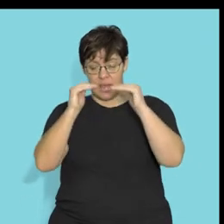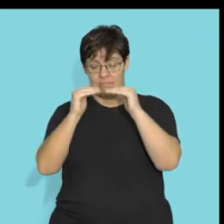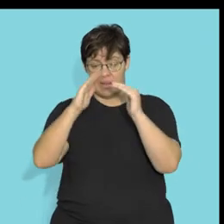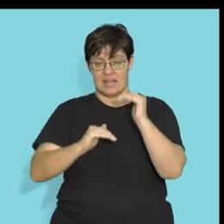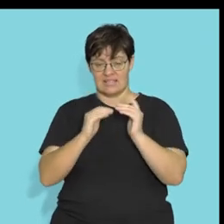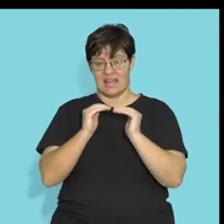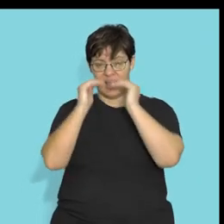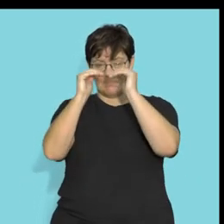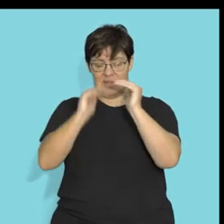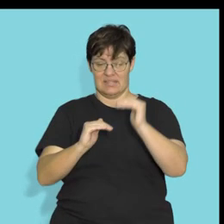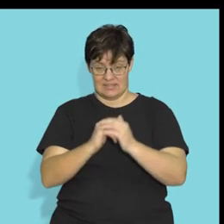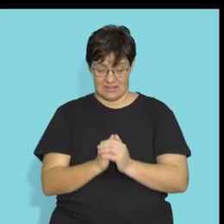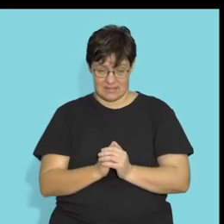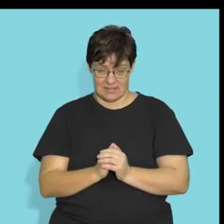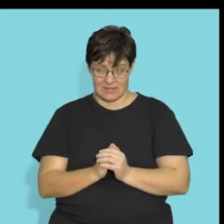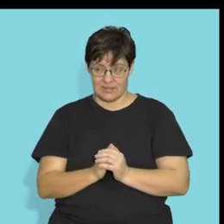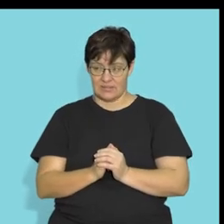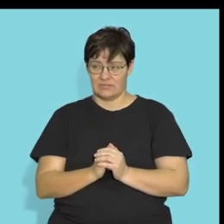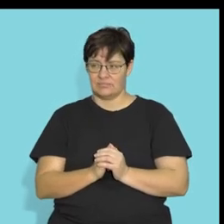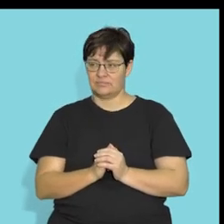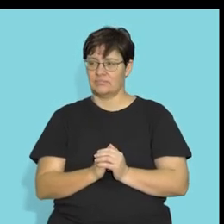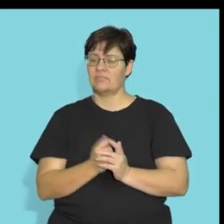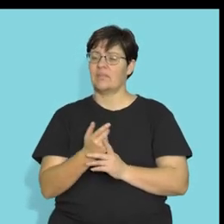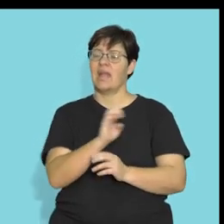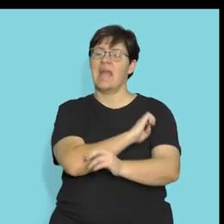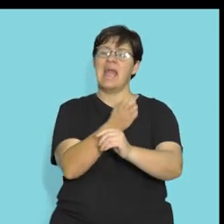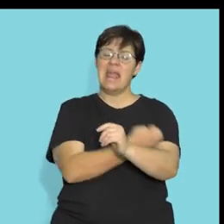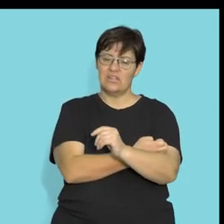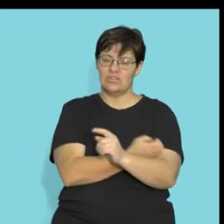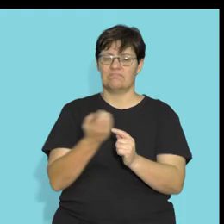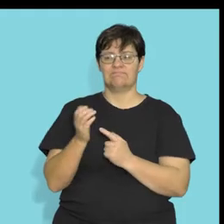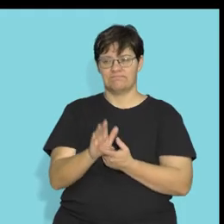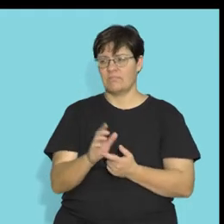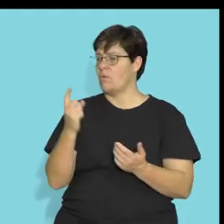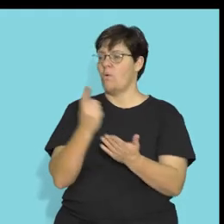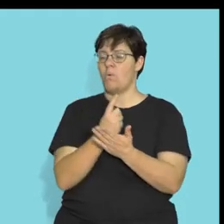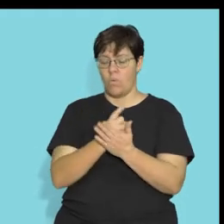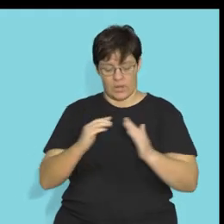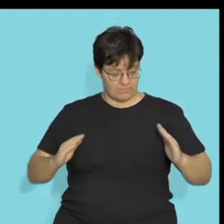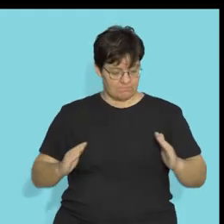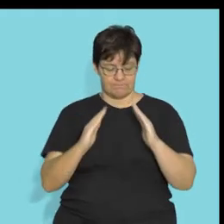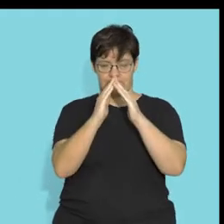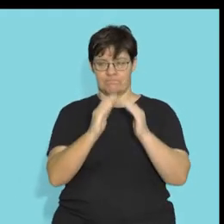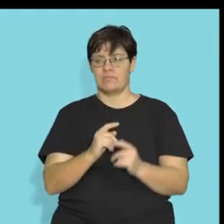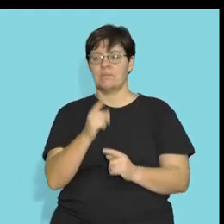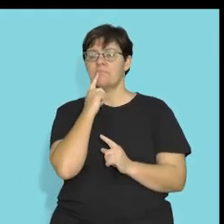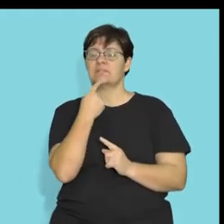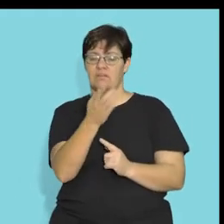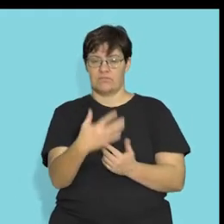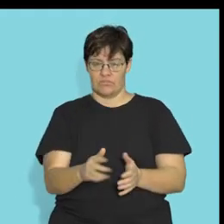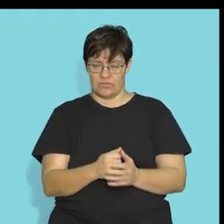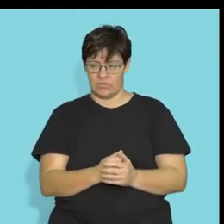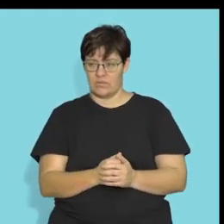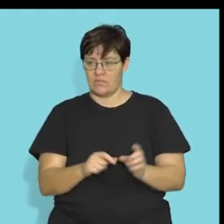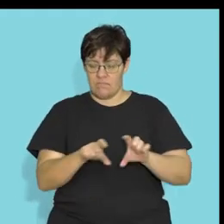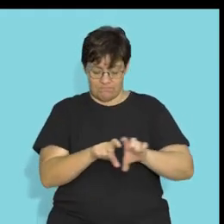level to the next. A pyramid of energy also is always an upright pyramid. As I mentioned, the rule